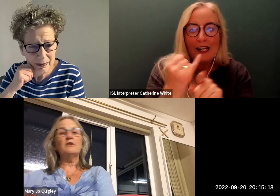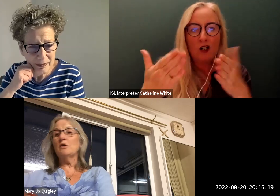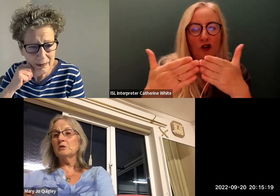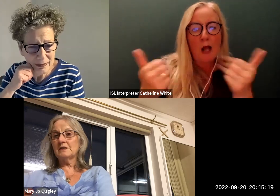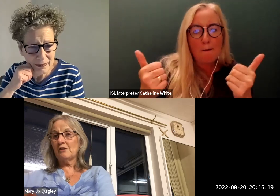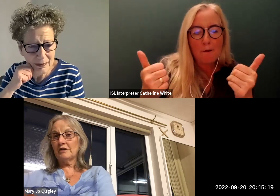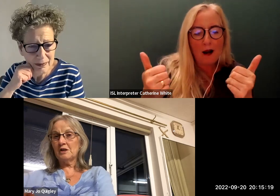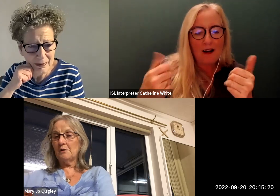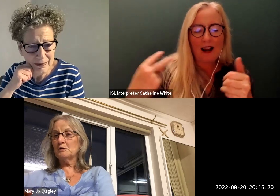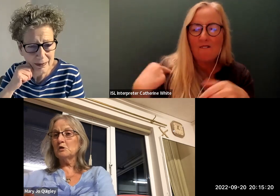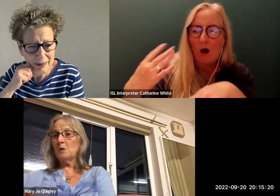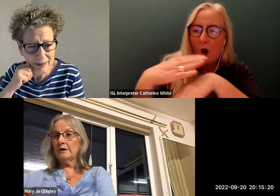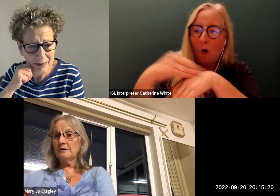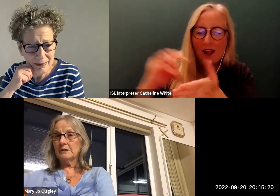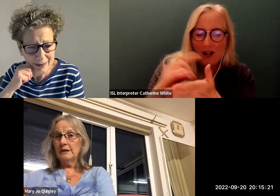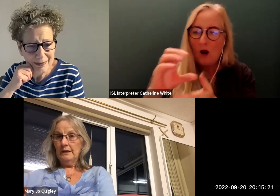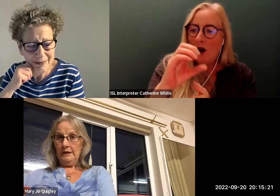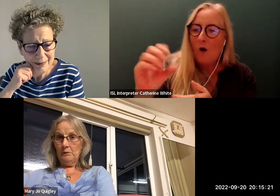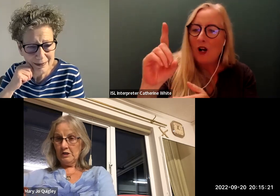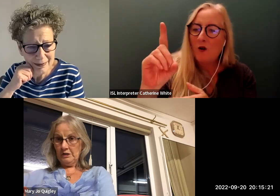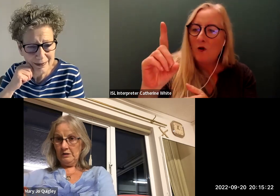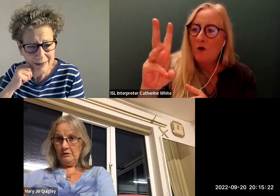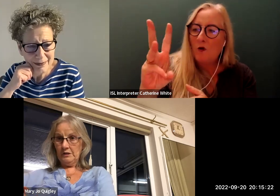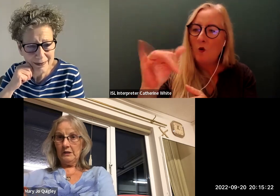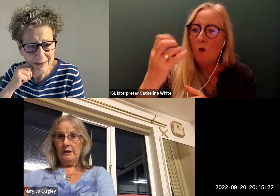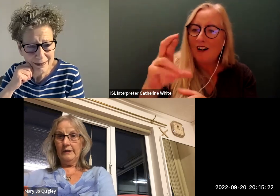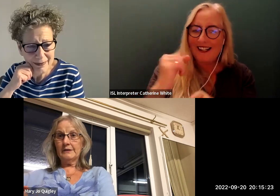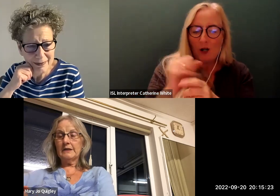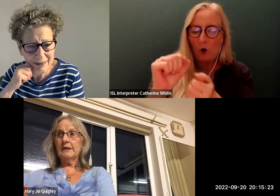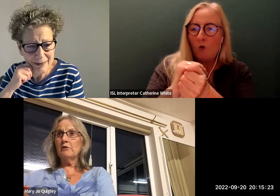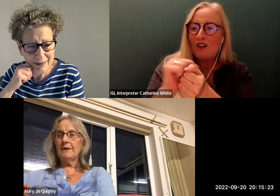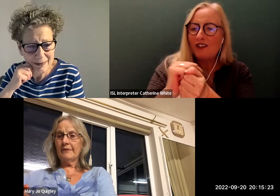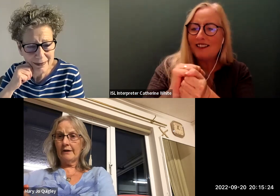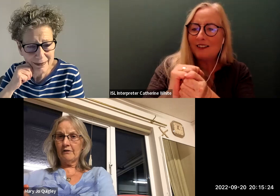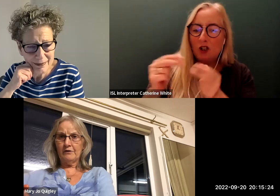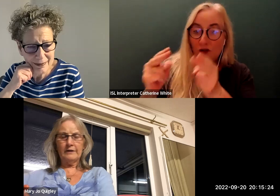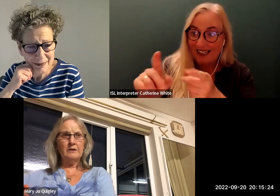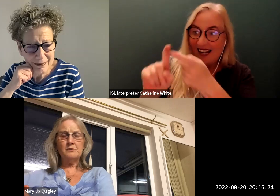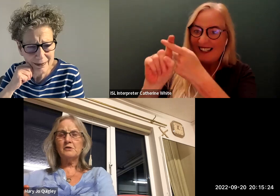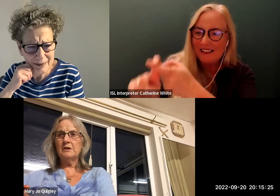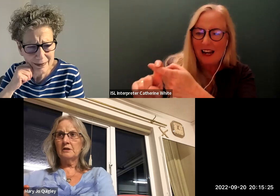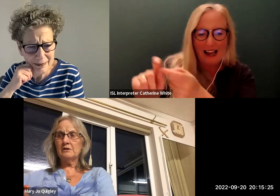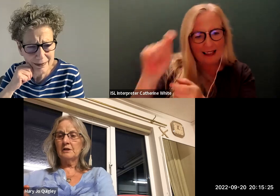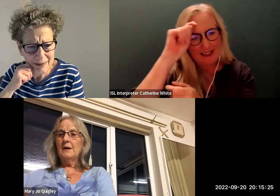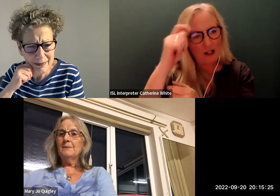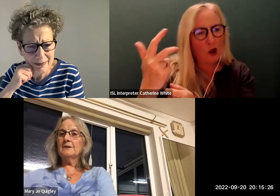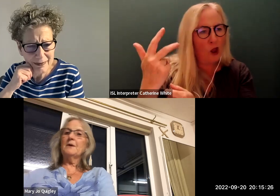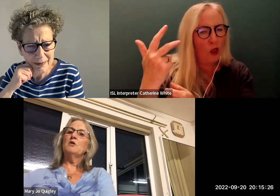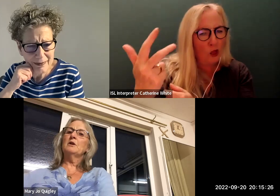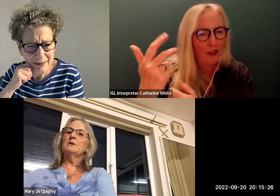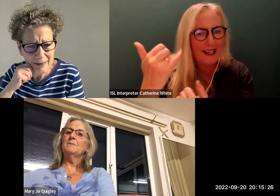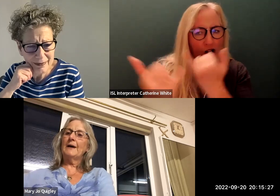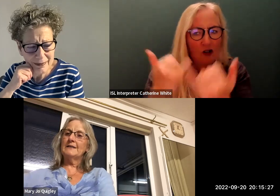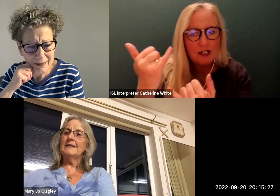a very old historic shop called O'Dwyer's in Washington Street. And he remained there for, I think it was 3 years, because